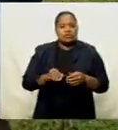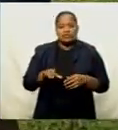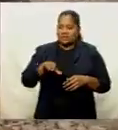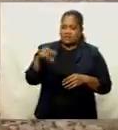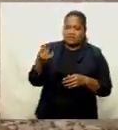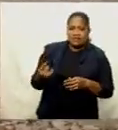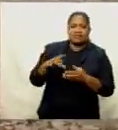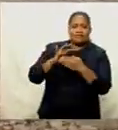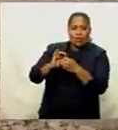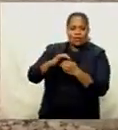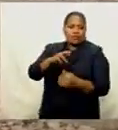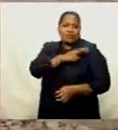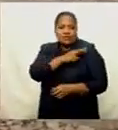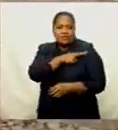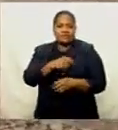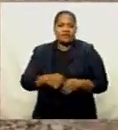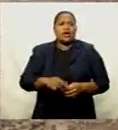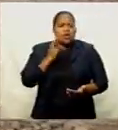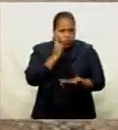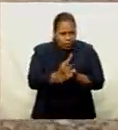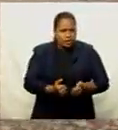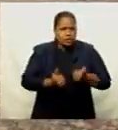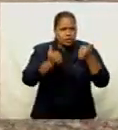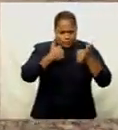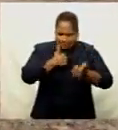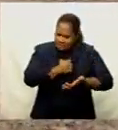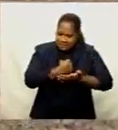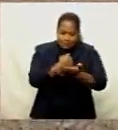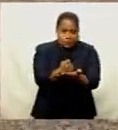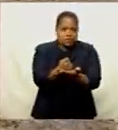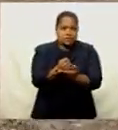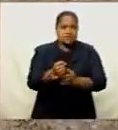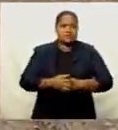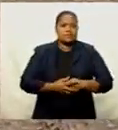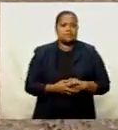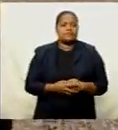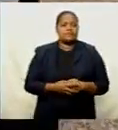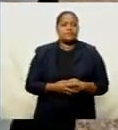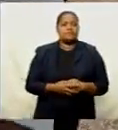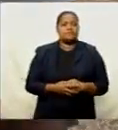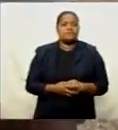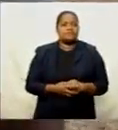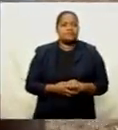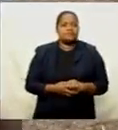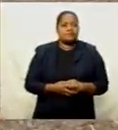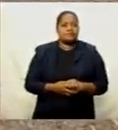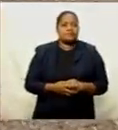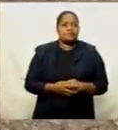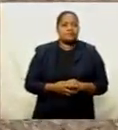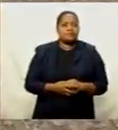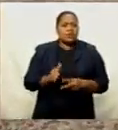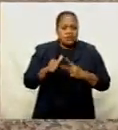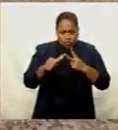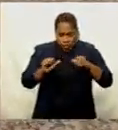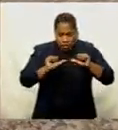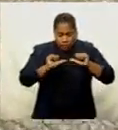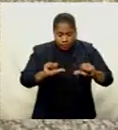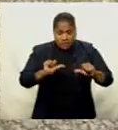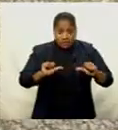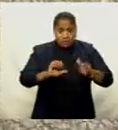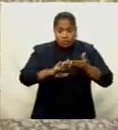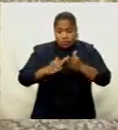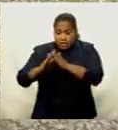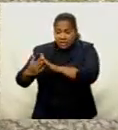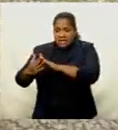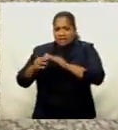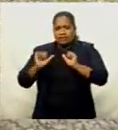responsibilities. It's really good, I really support them because it's really protect the community and also people from outside from entering in. Here